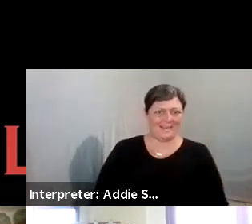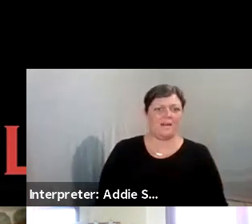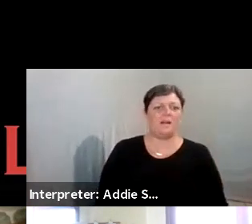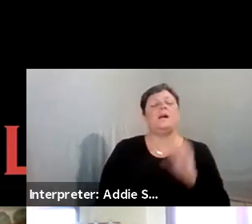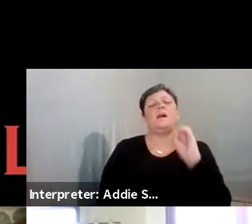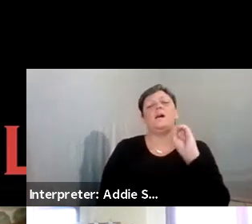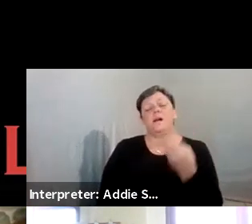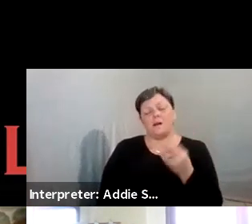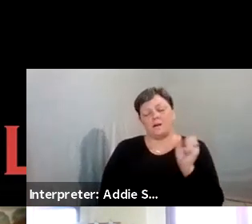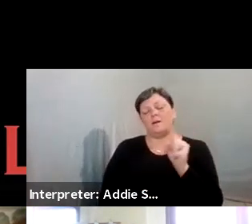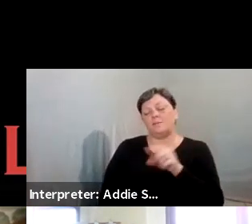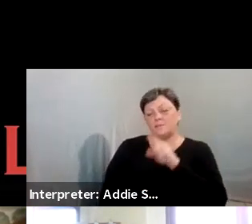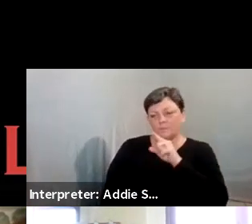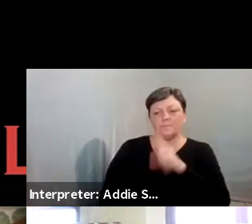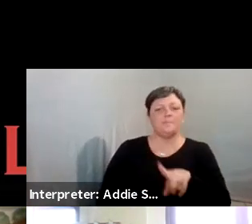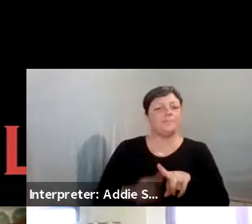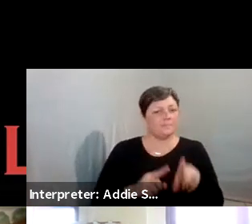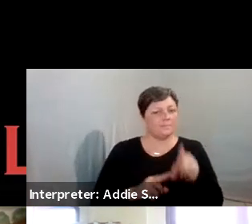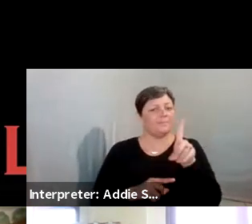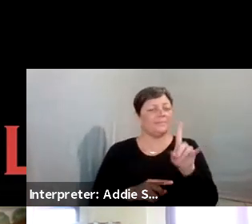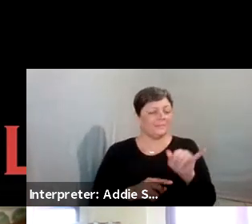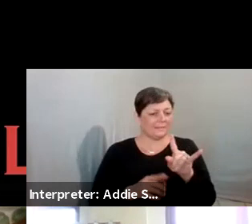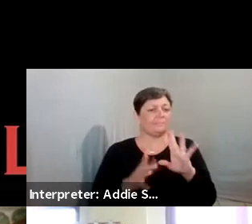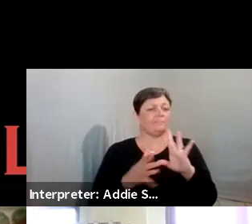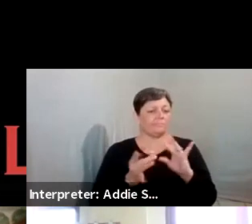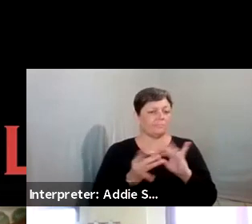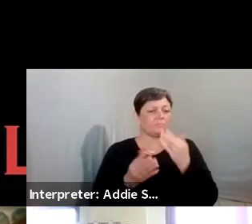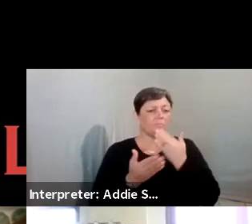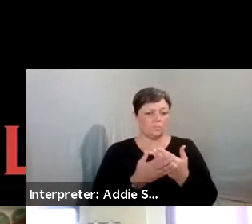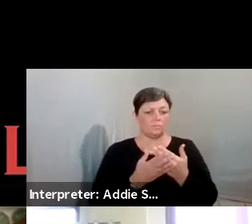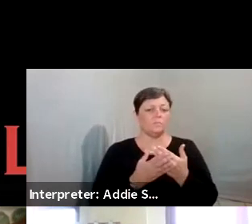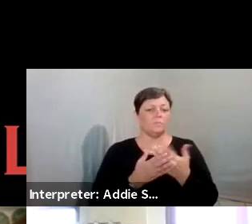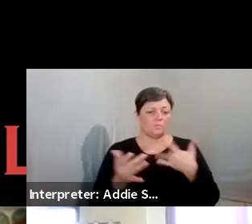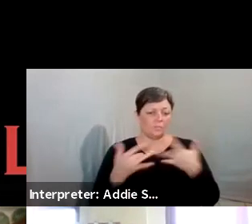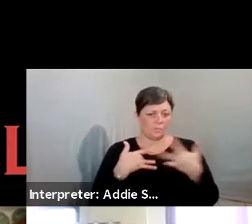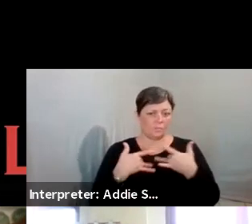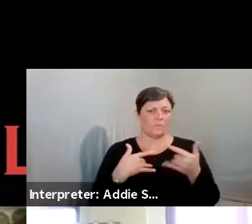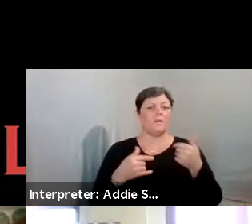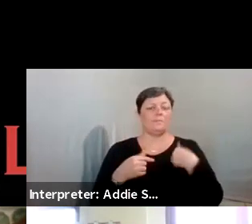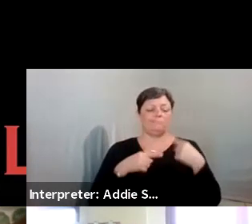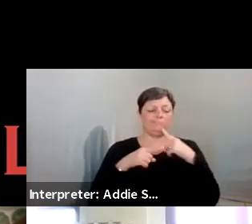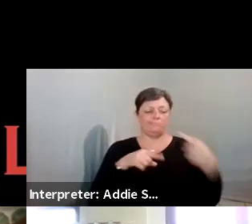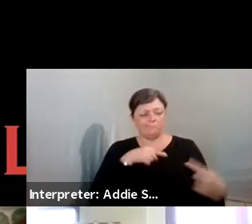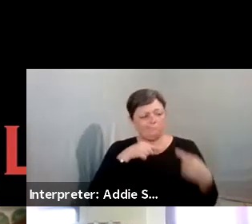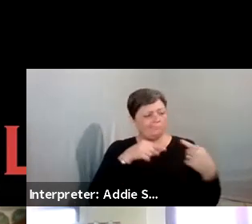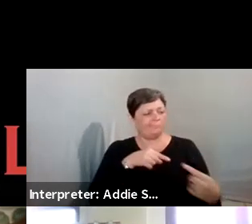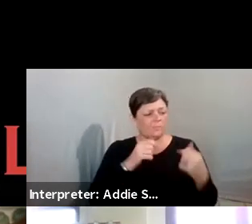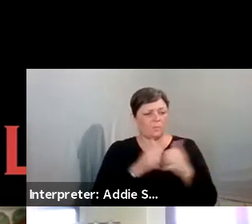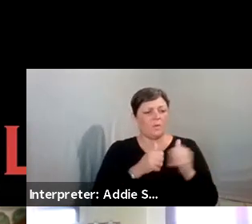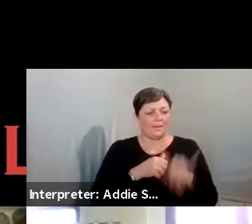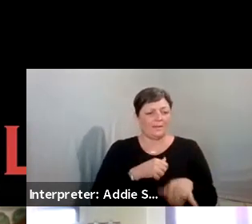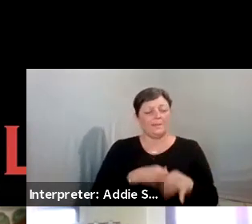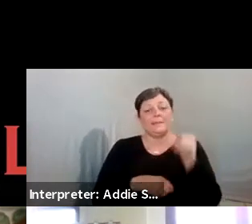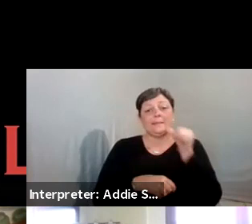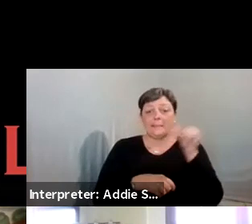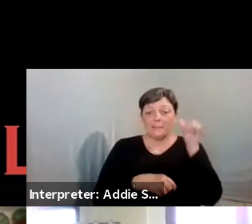Yeah, that's true. But you did bring up a very good concern, and I have been struggling with it.